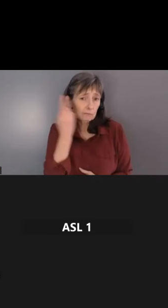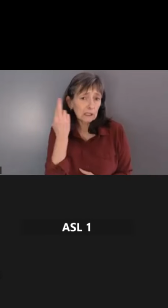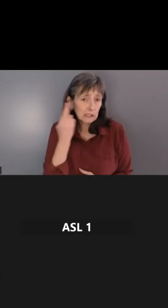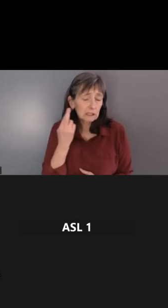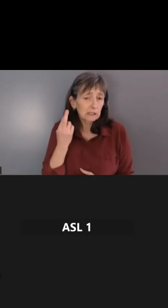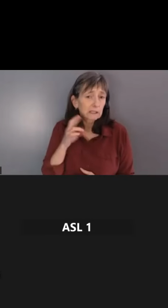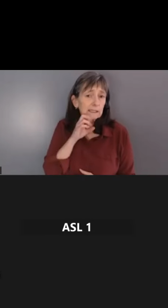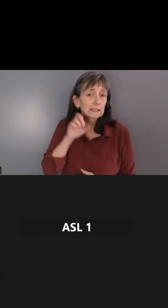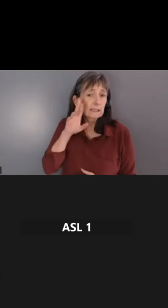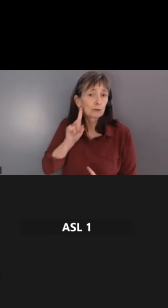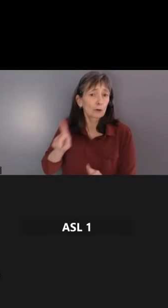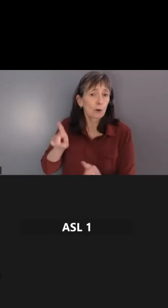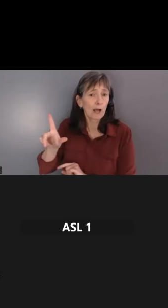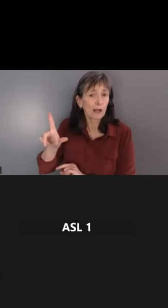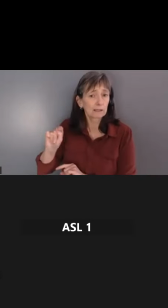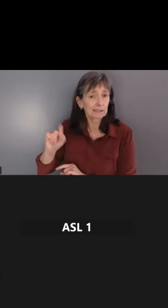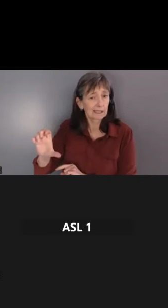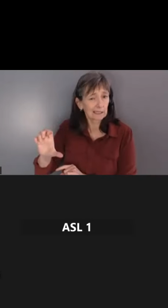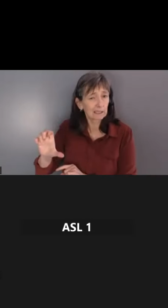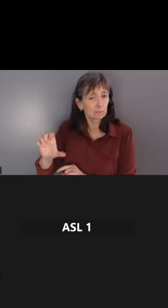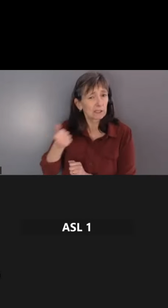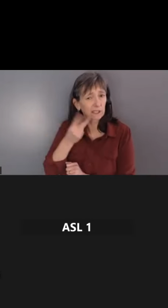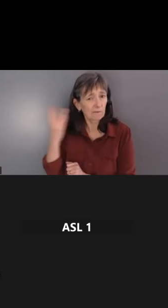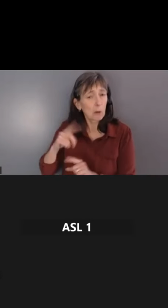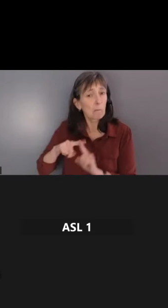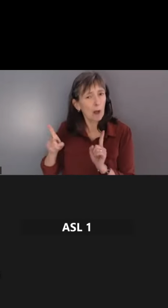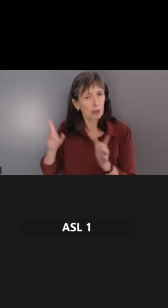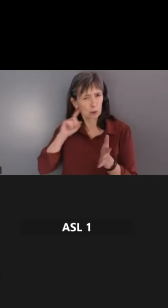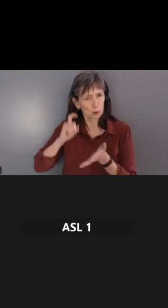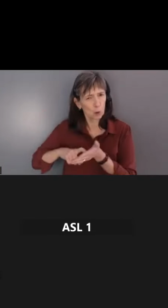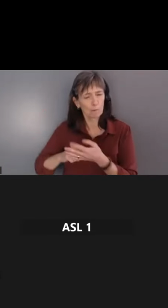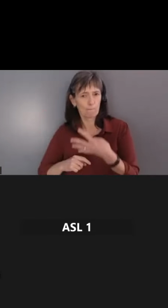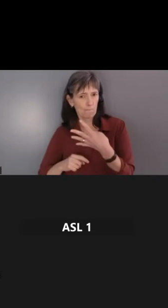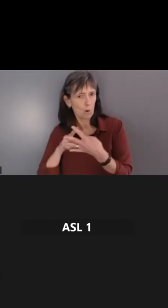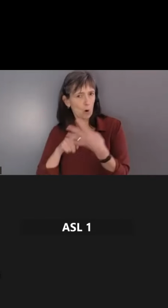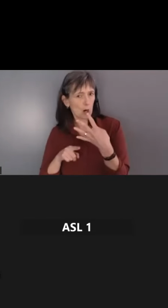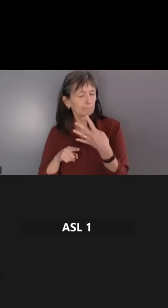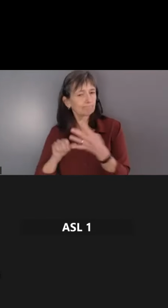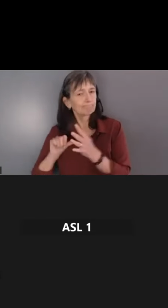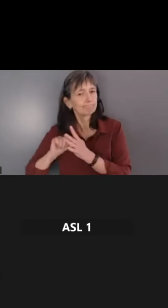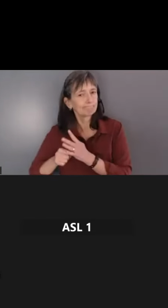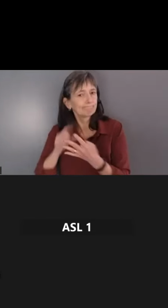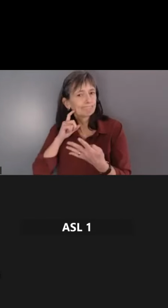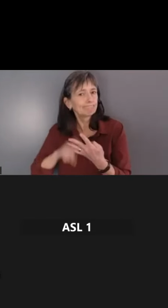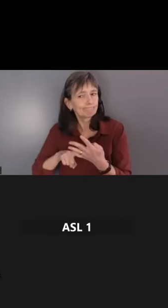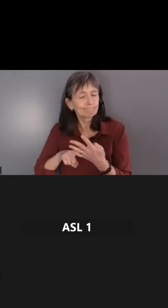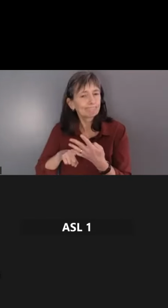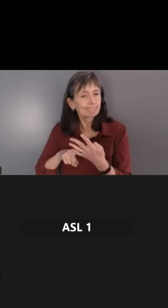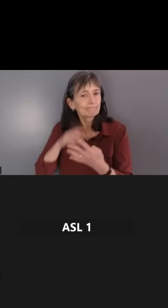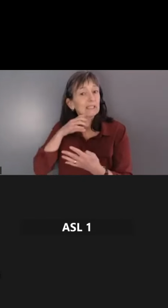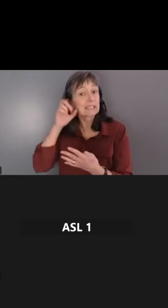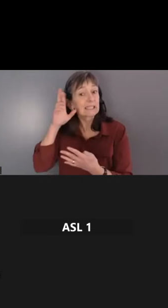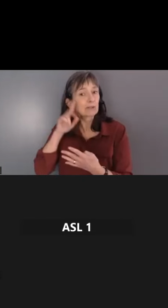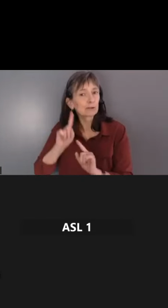long-term care homes, there were 4 areas that really stood out as being especially significant in predicting whether older Canadians will